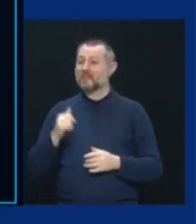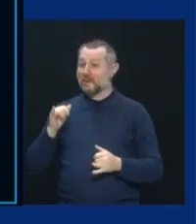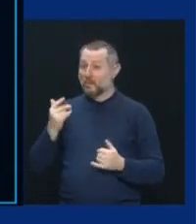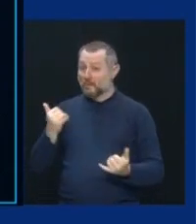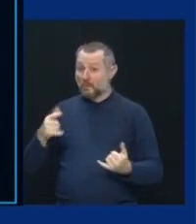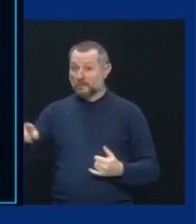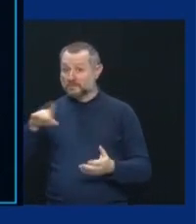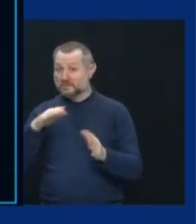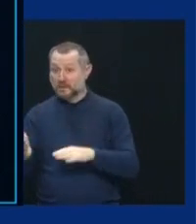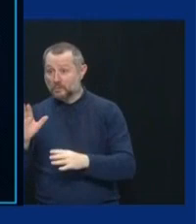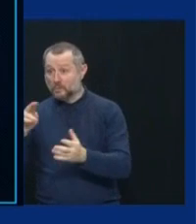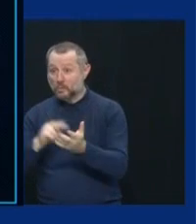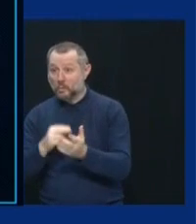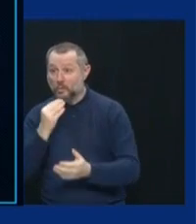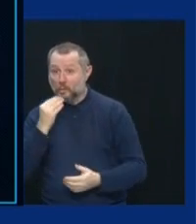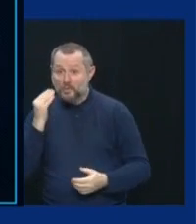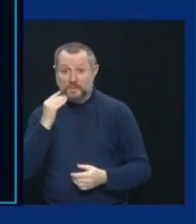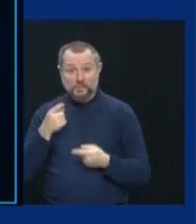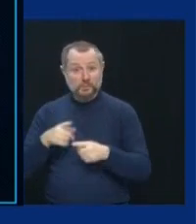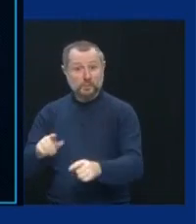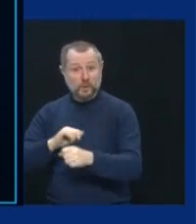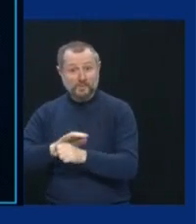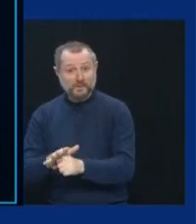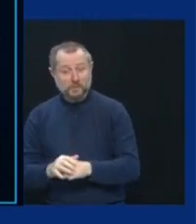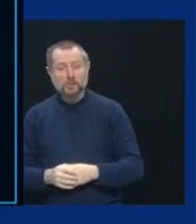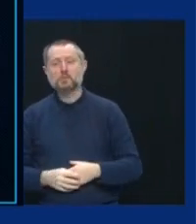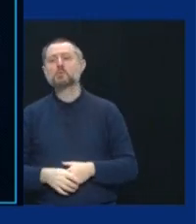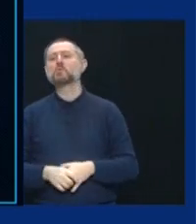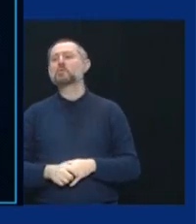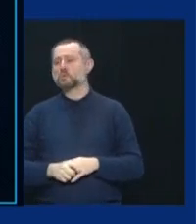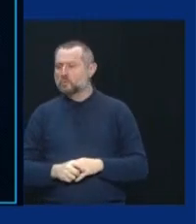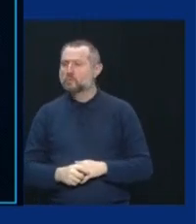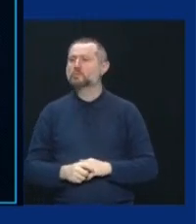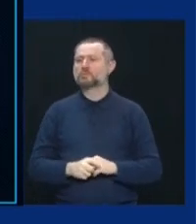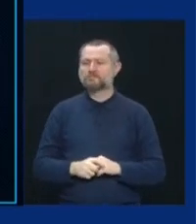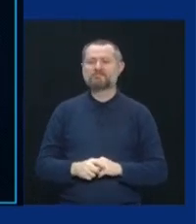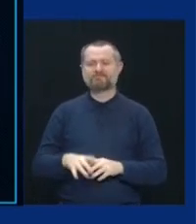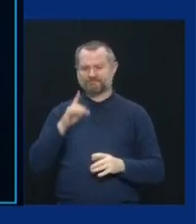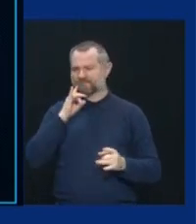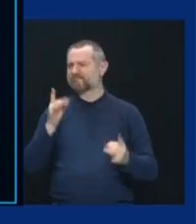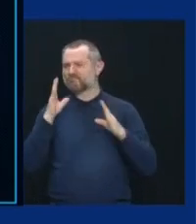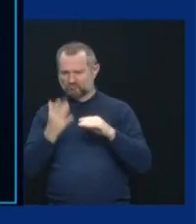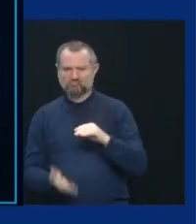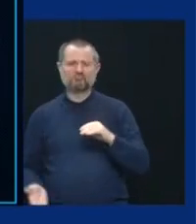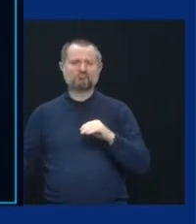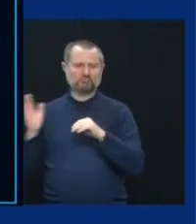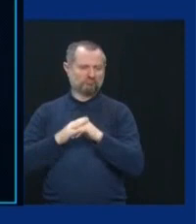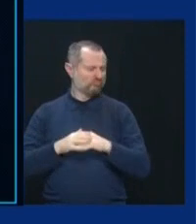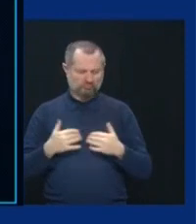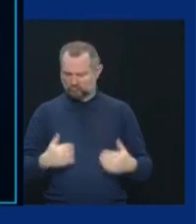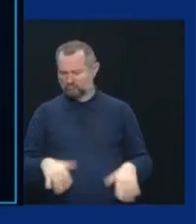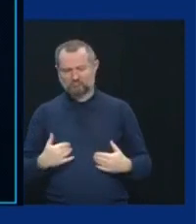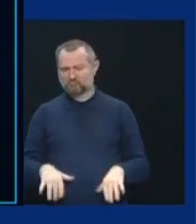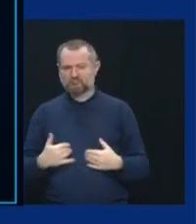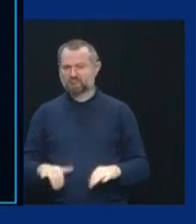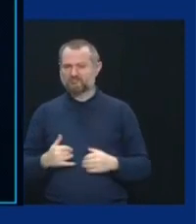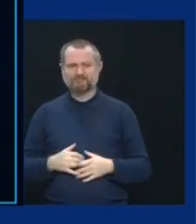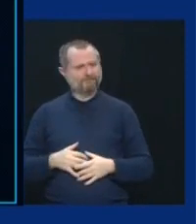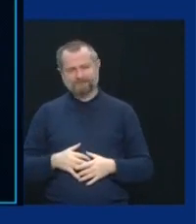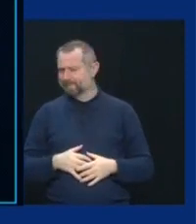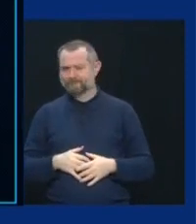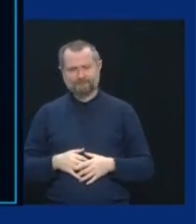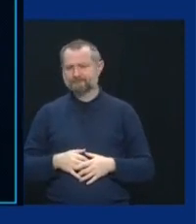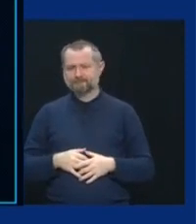home during this situation was extraordinarily painful. There was